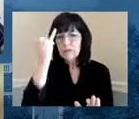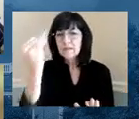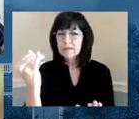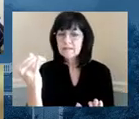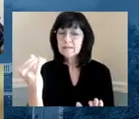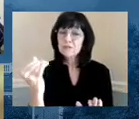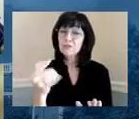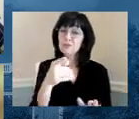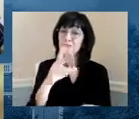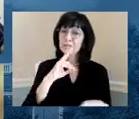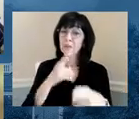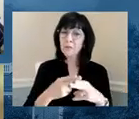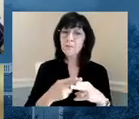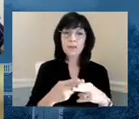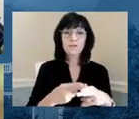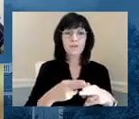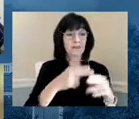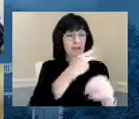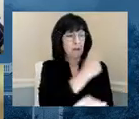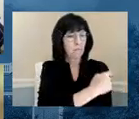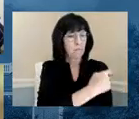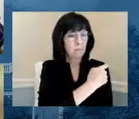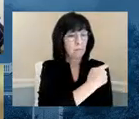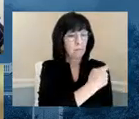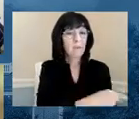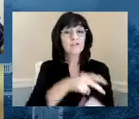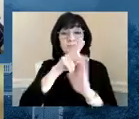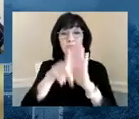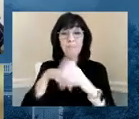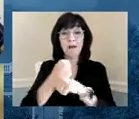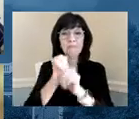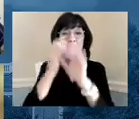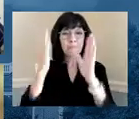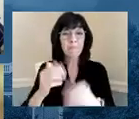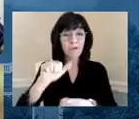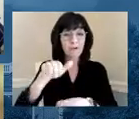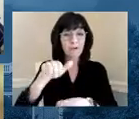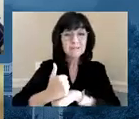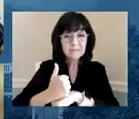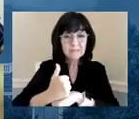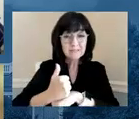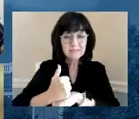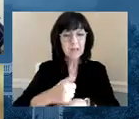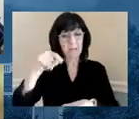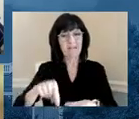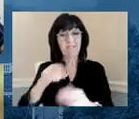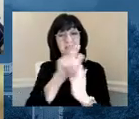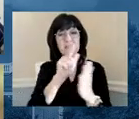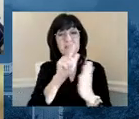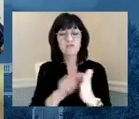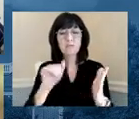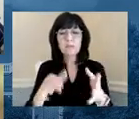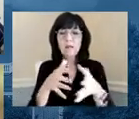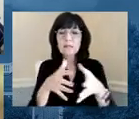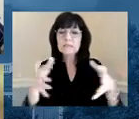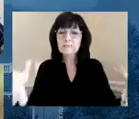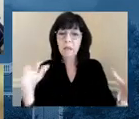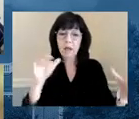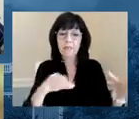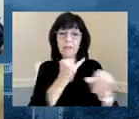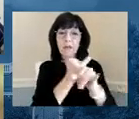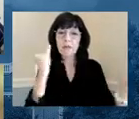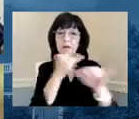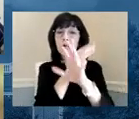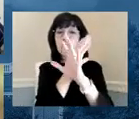patients, providers, and policymakers have gained over the last year, this legislation expands telehealth with important safeguards to